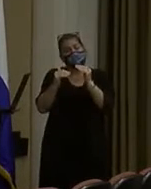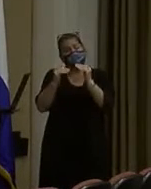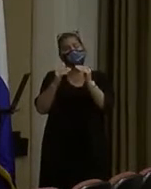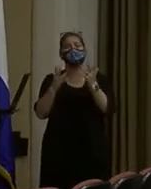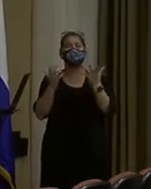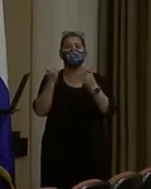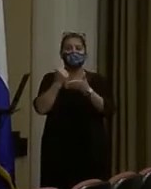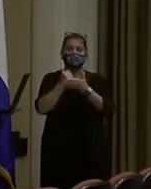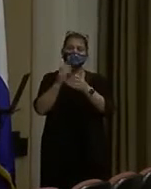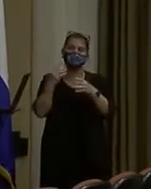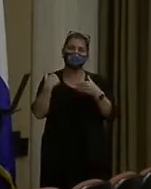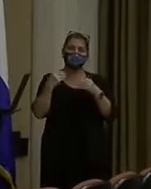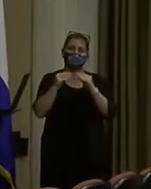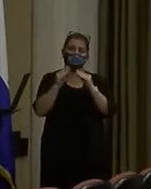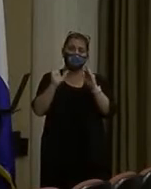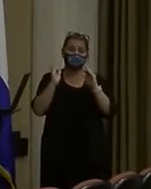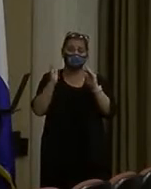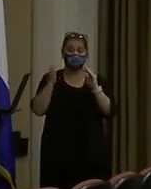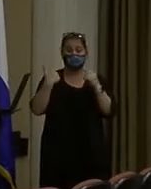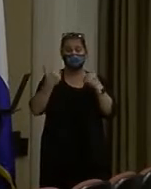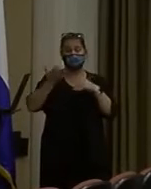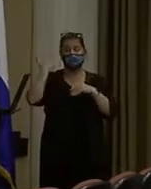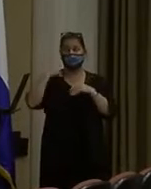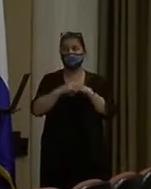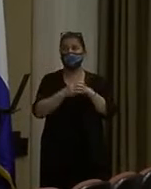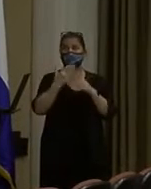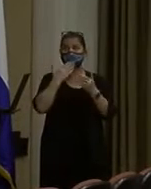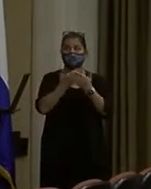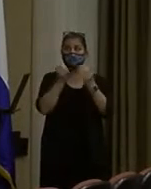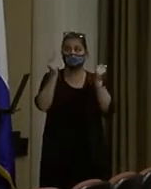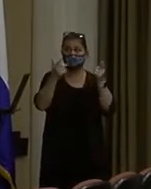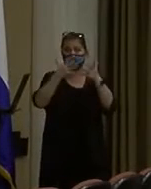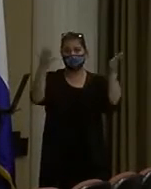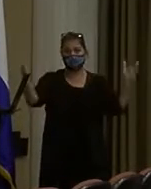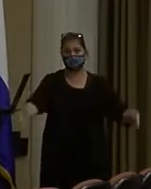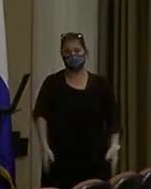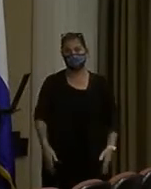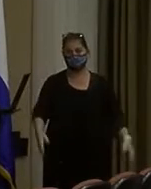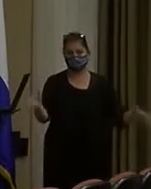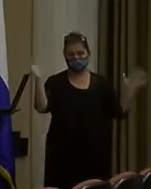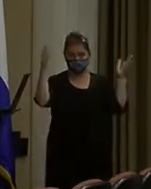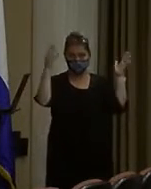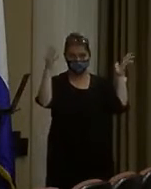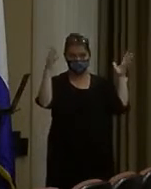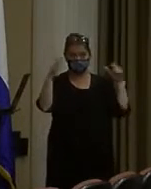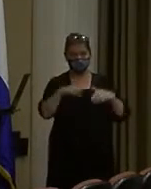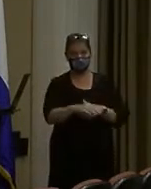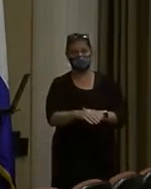needle further than we have been able to realize in this country. Again, thank you all so much for your time.